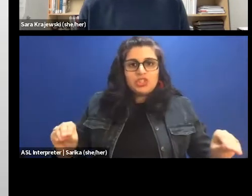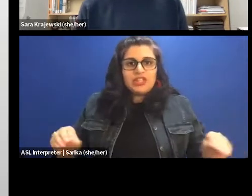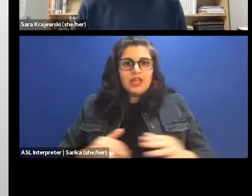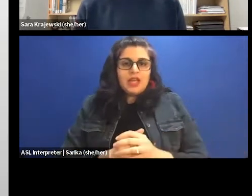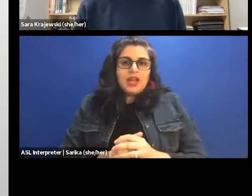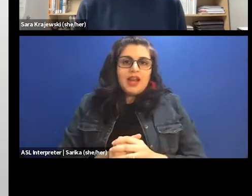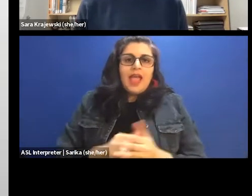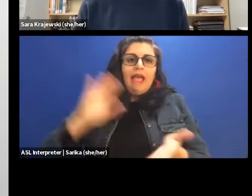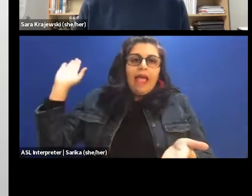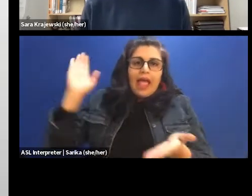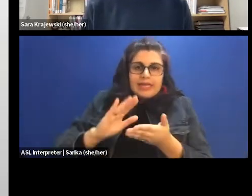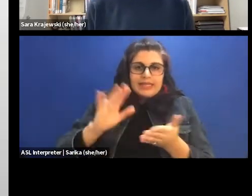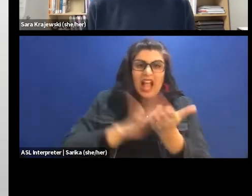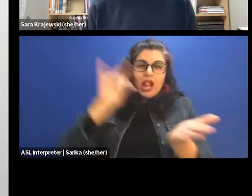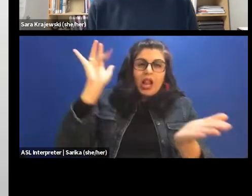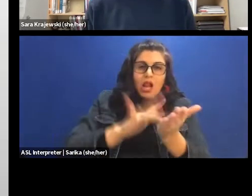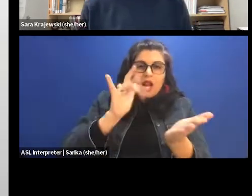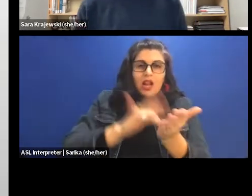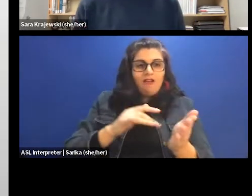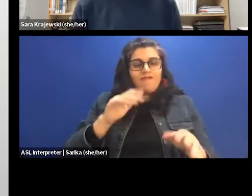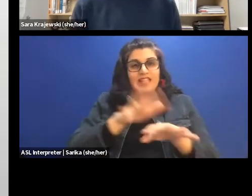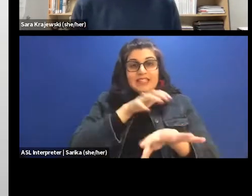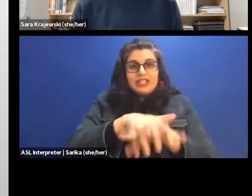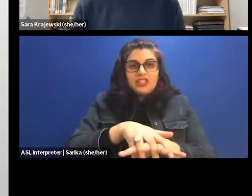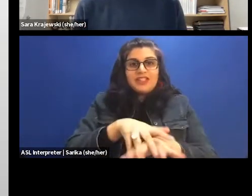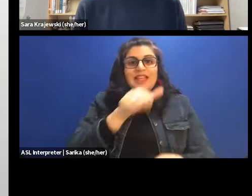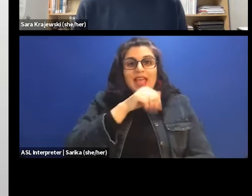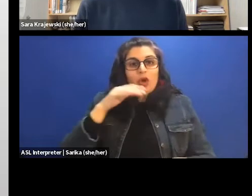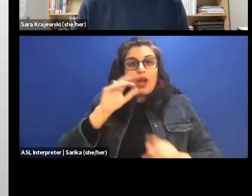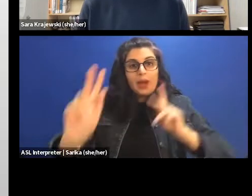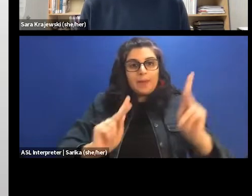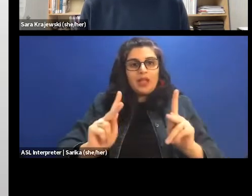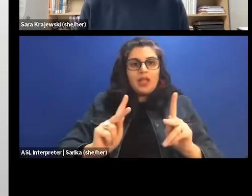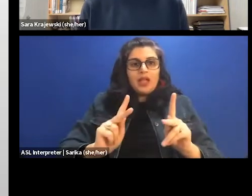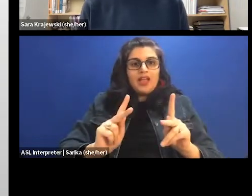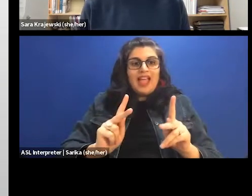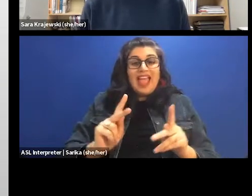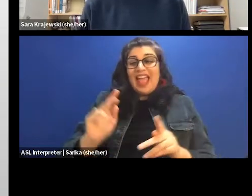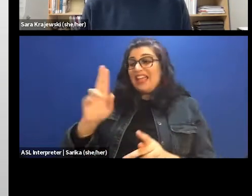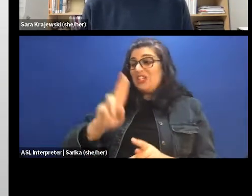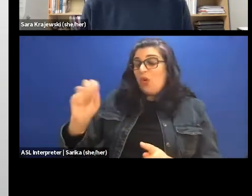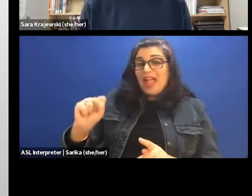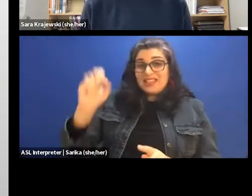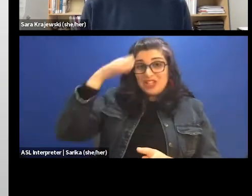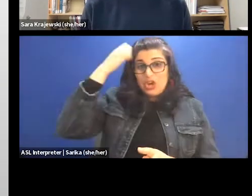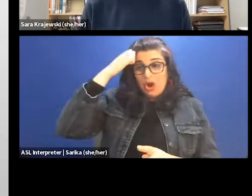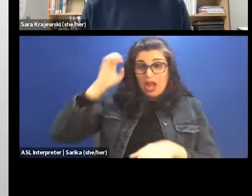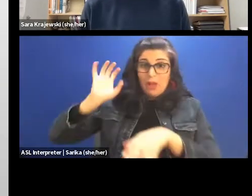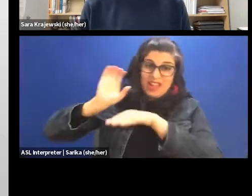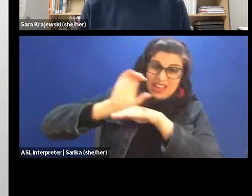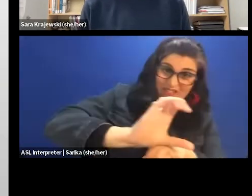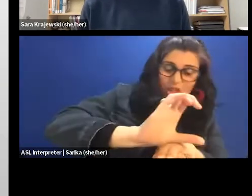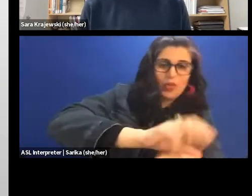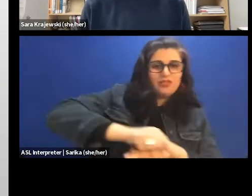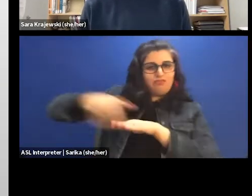exploitation of indigenous and agrarian peoples, and shaking off the influence of the United States and Europe. From 1910